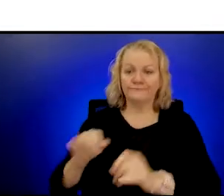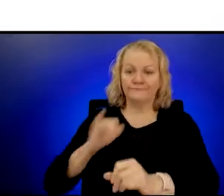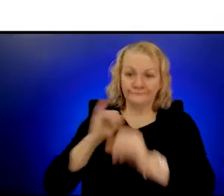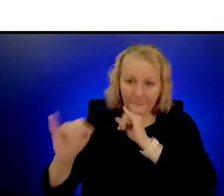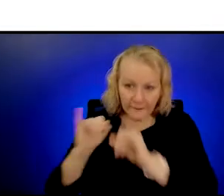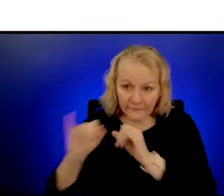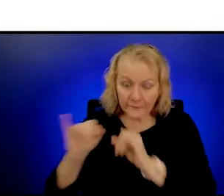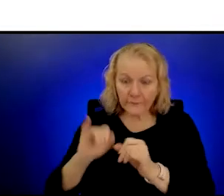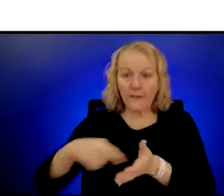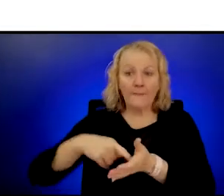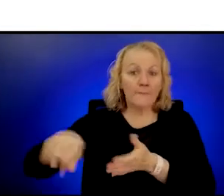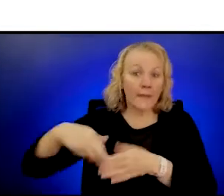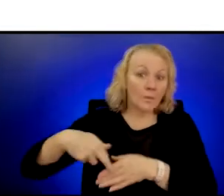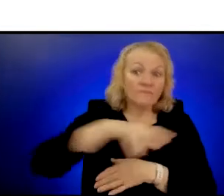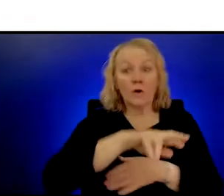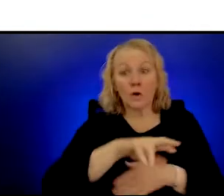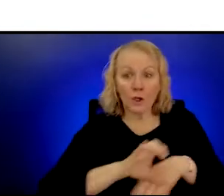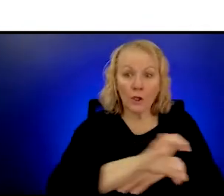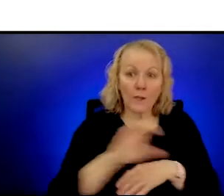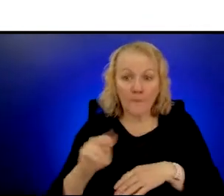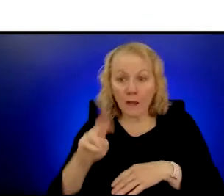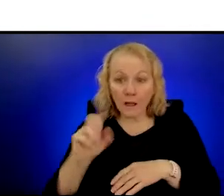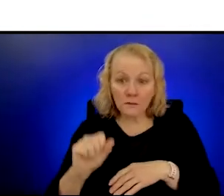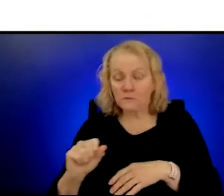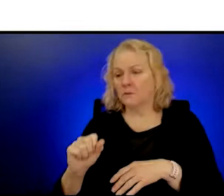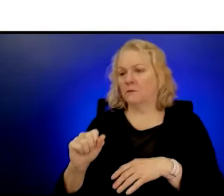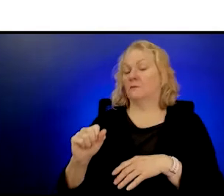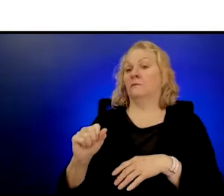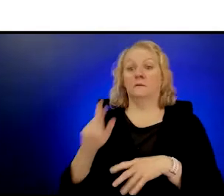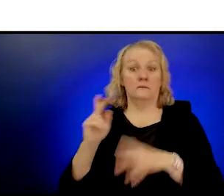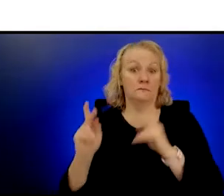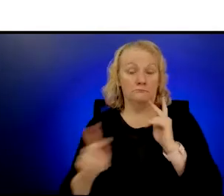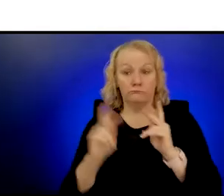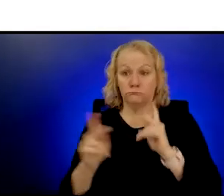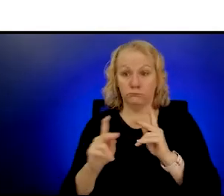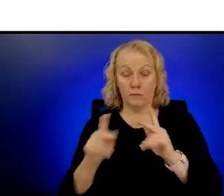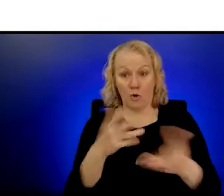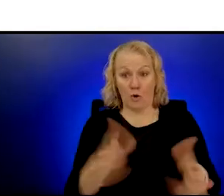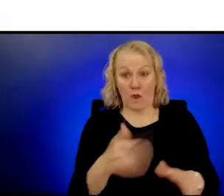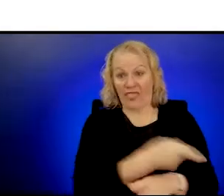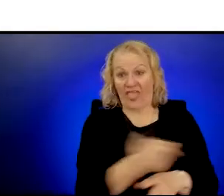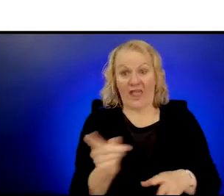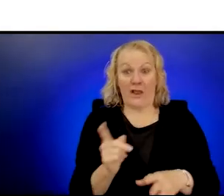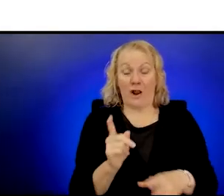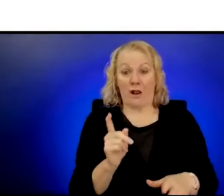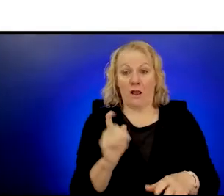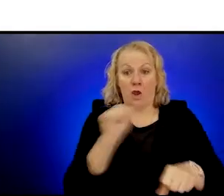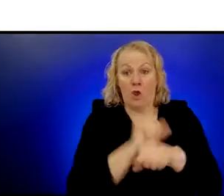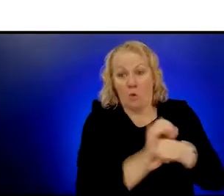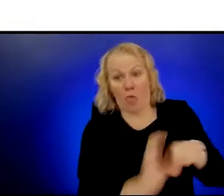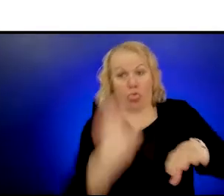paying referral bonuses, having employees take on more work while a position is